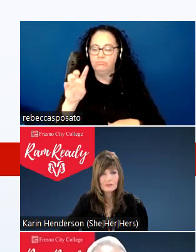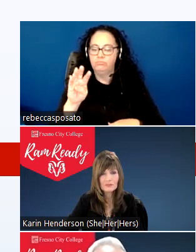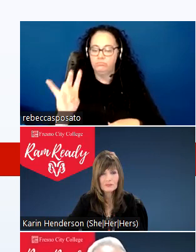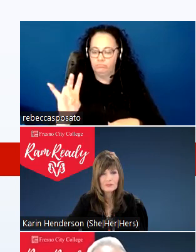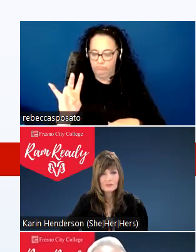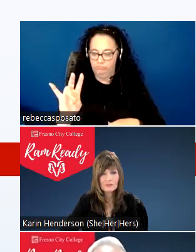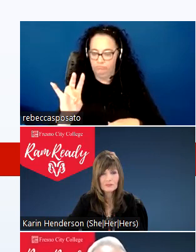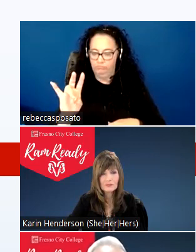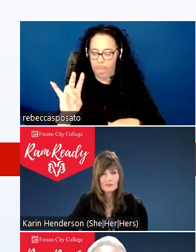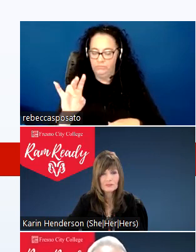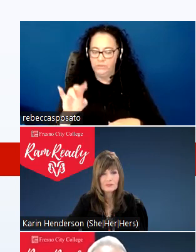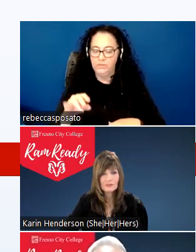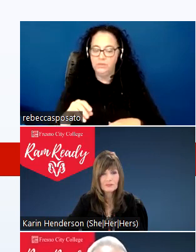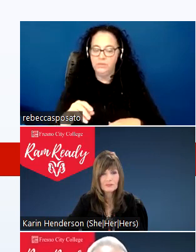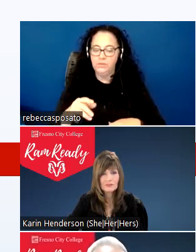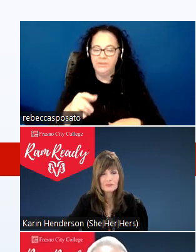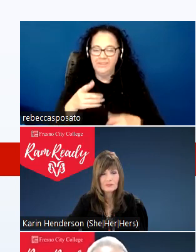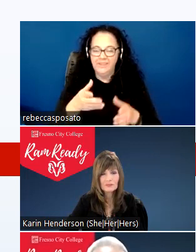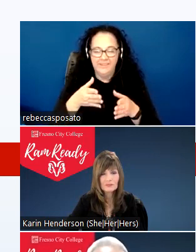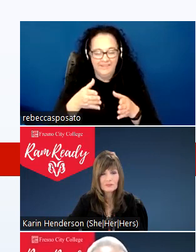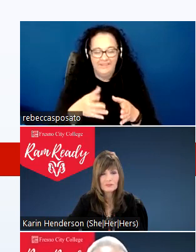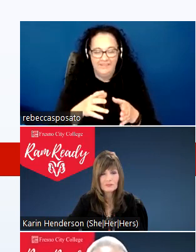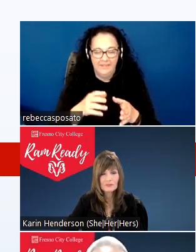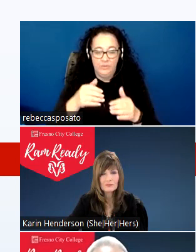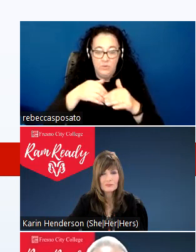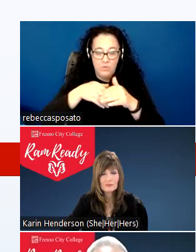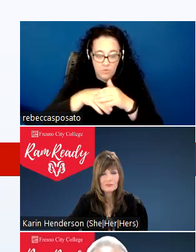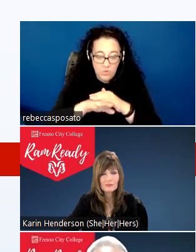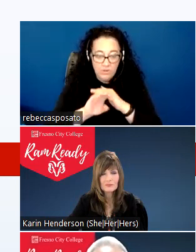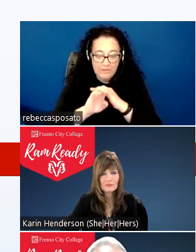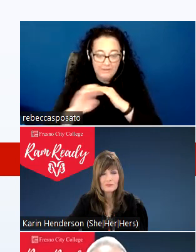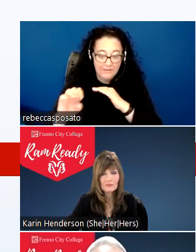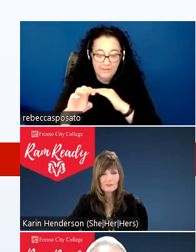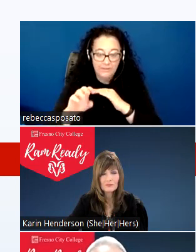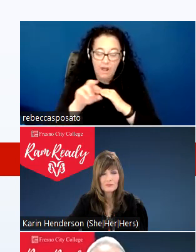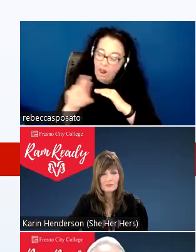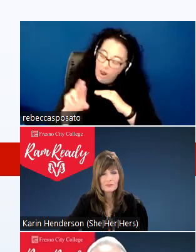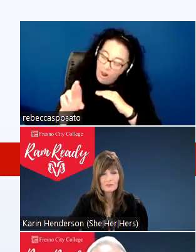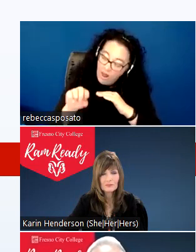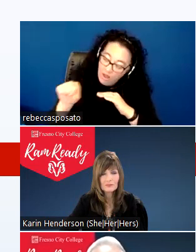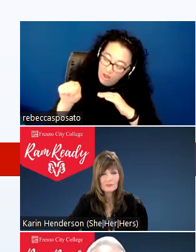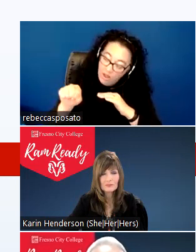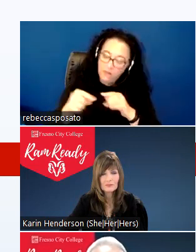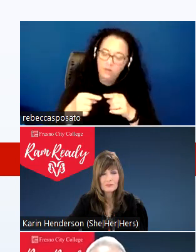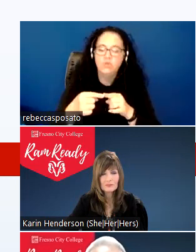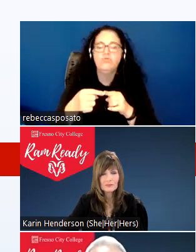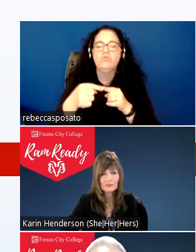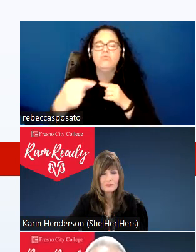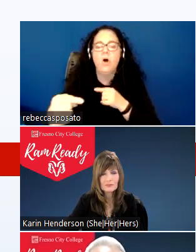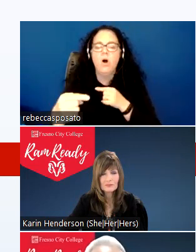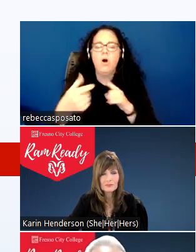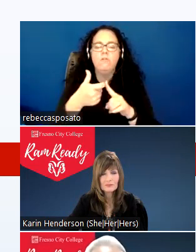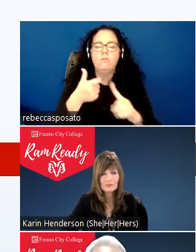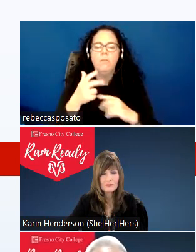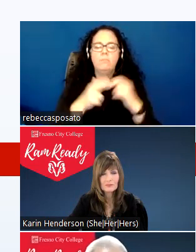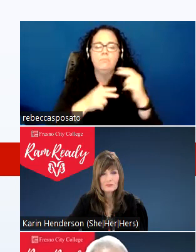We're right to the right as you enter the East Wing, and we're across the building that's